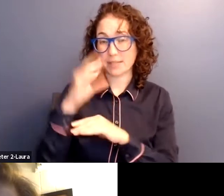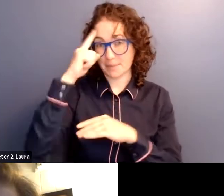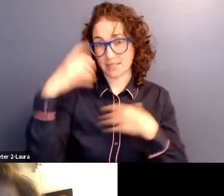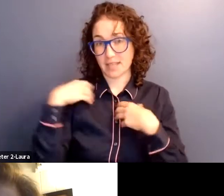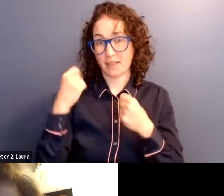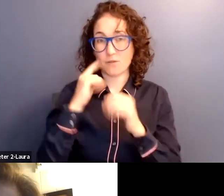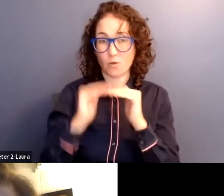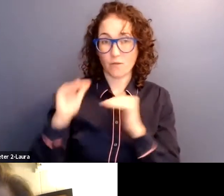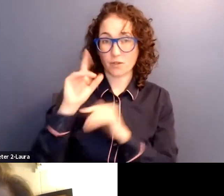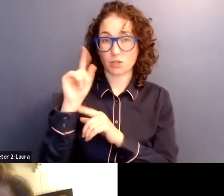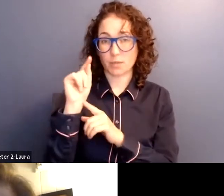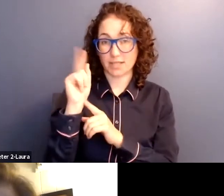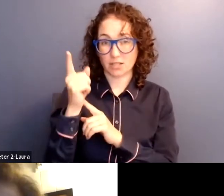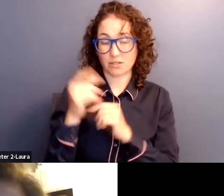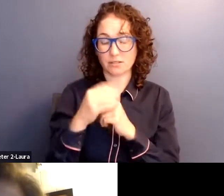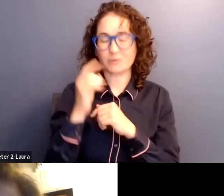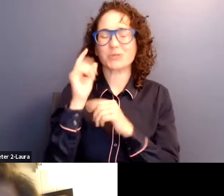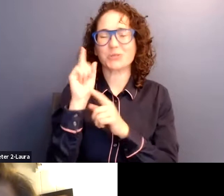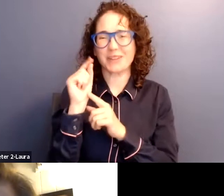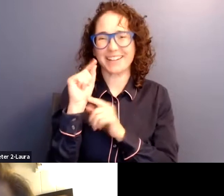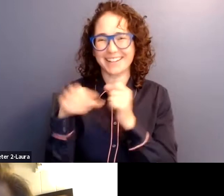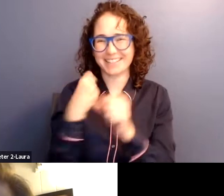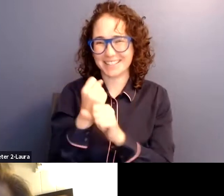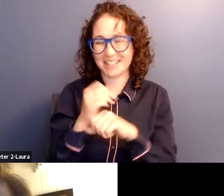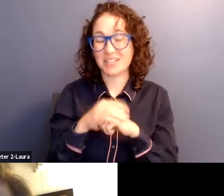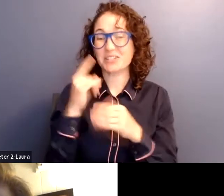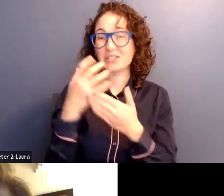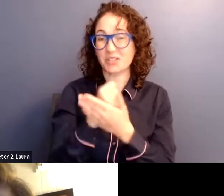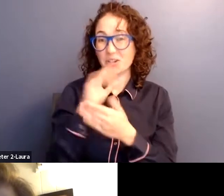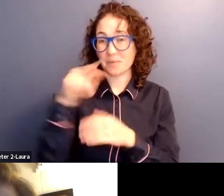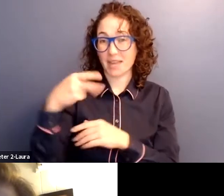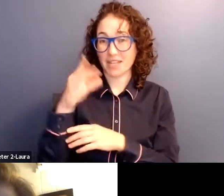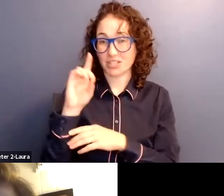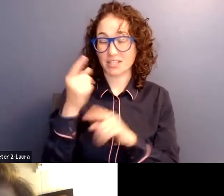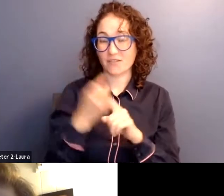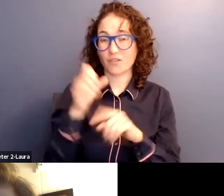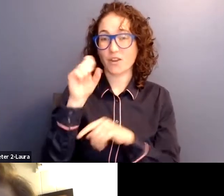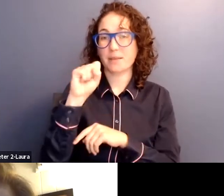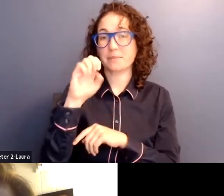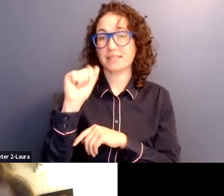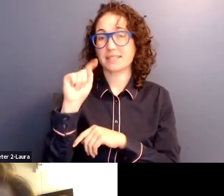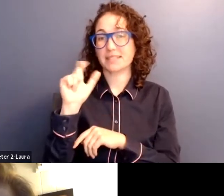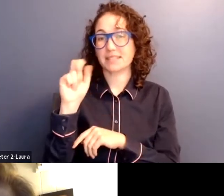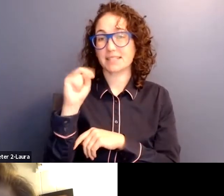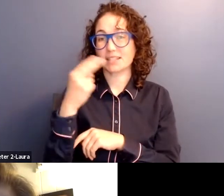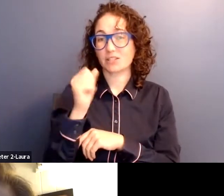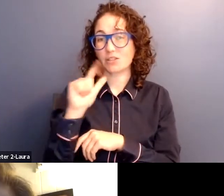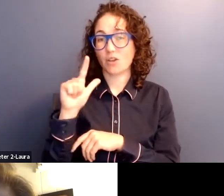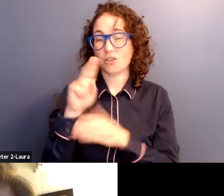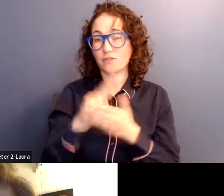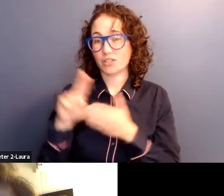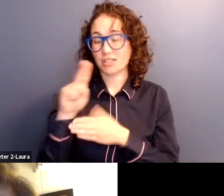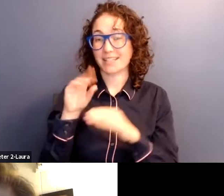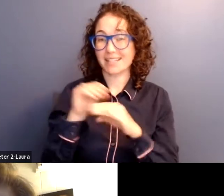20 years. Dr. McLennan-Weir received her PhD degree from Seton Hall University in counseling psychology